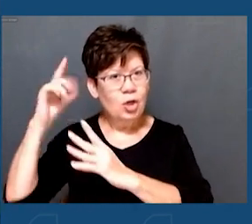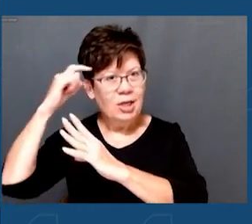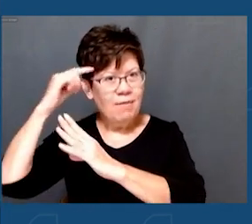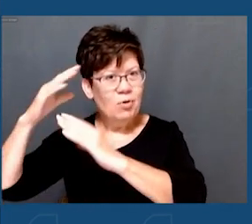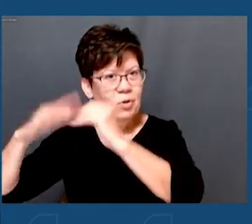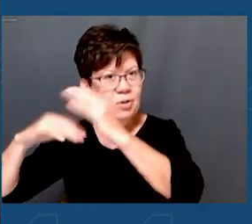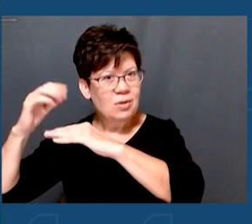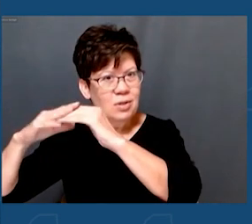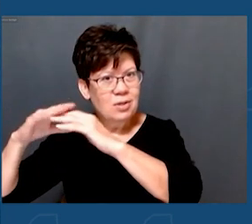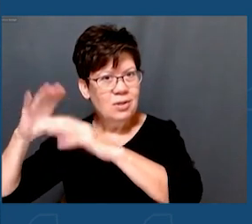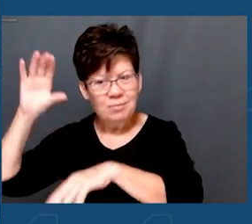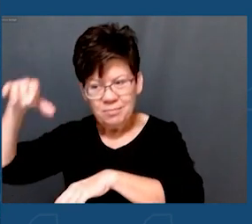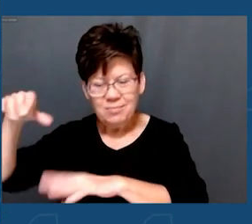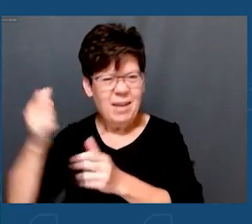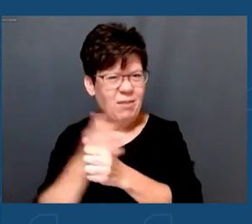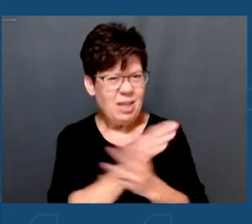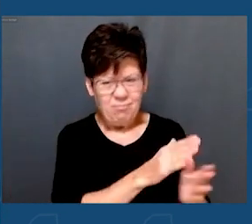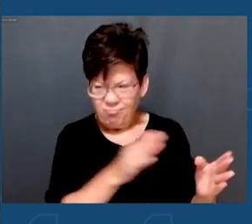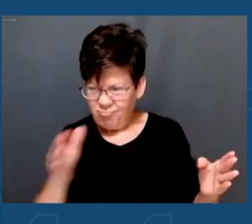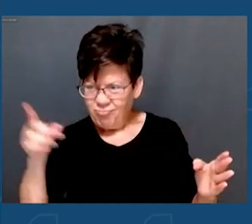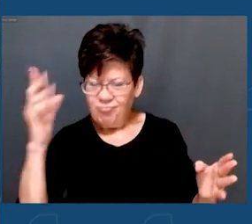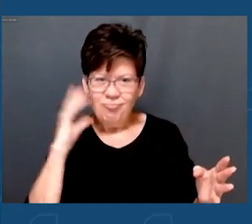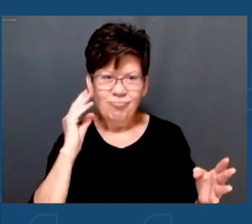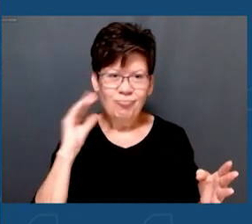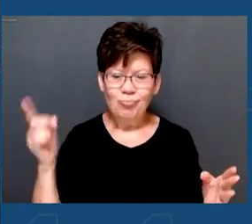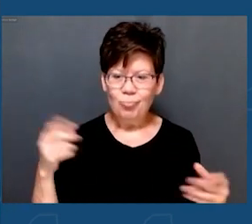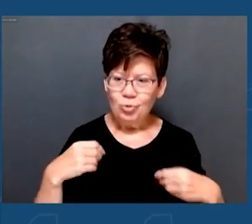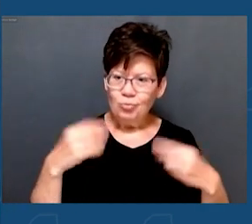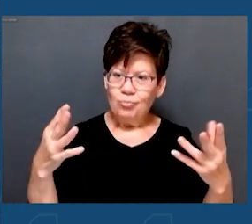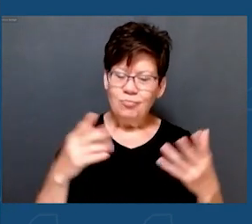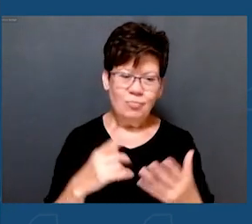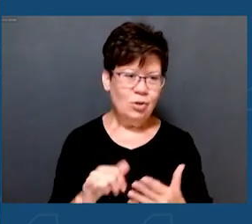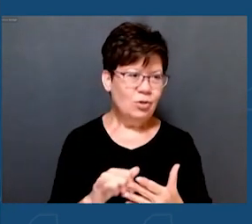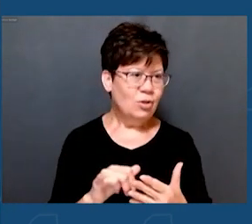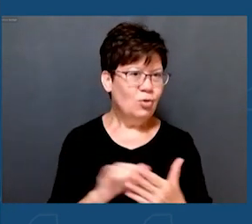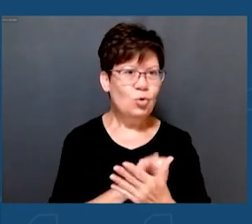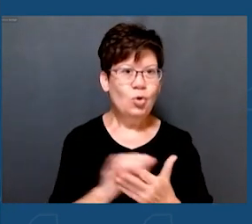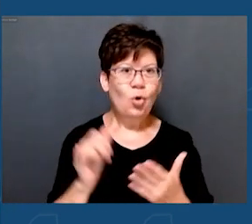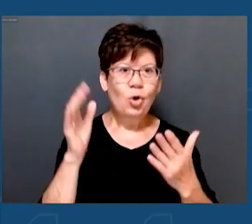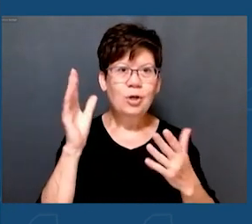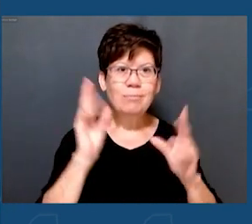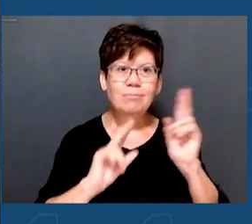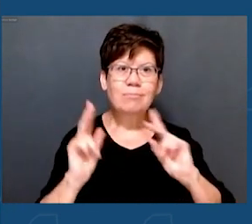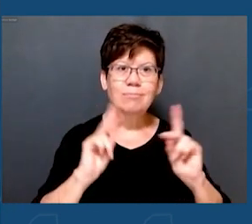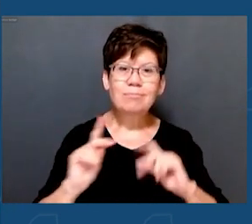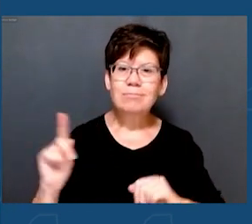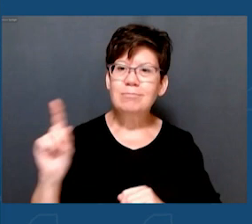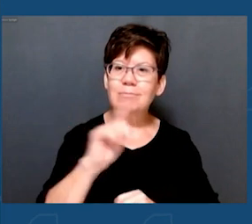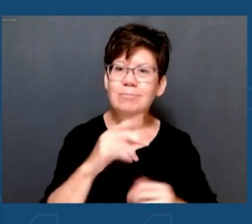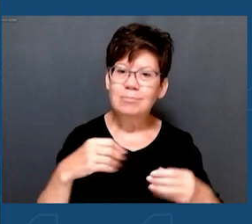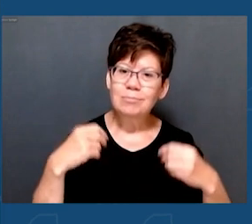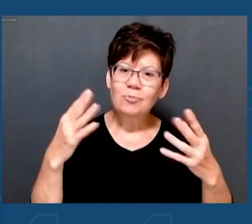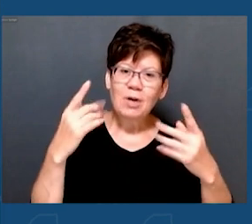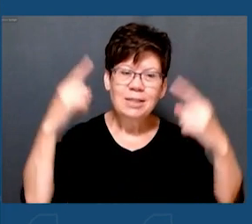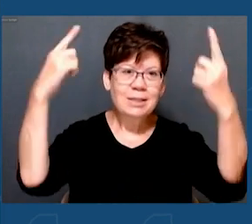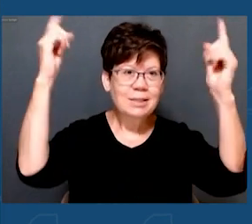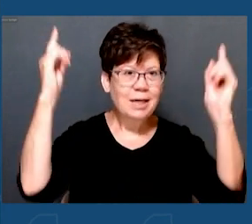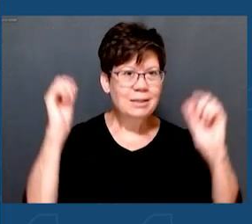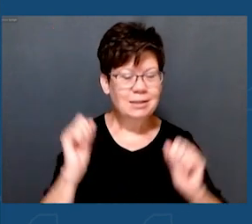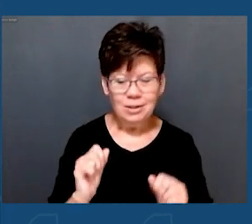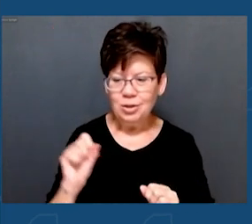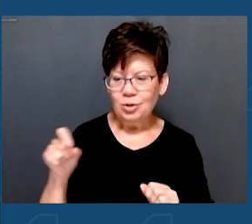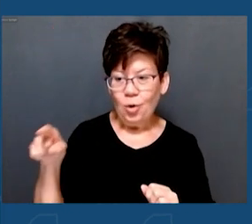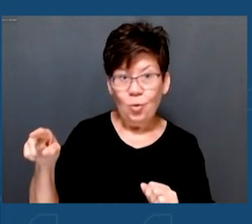to New Yorkers to give them every opportunity to succeed is to be commended, and we greatly appreciate her focus